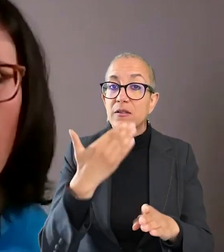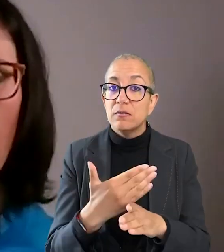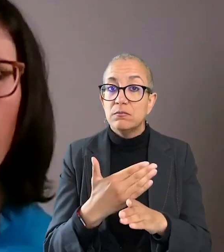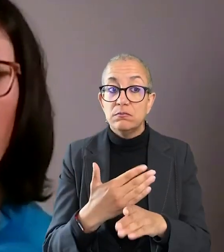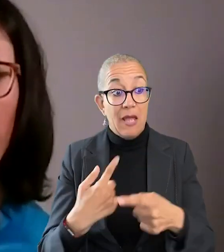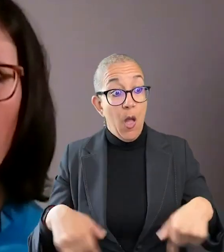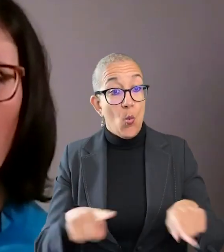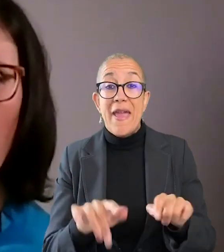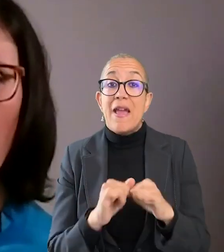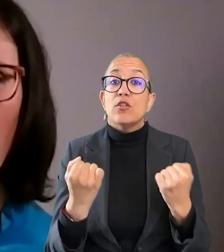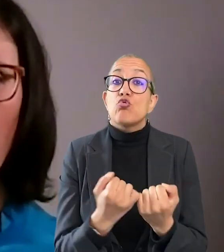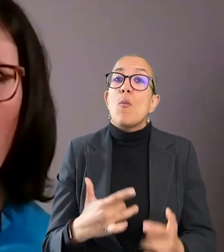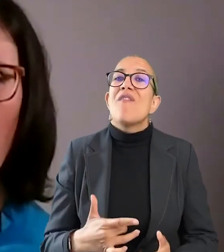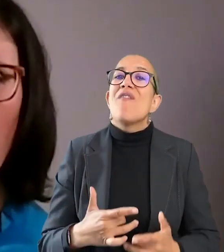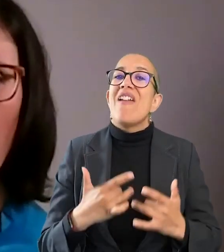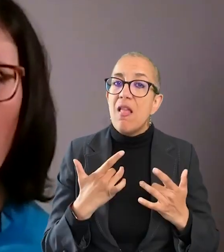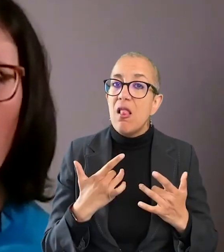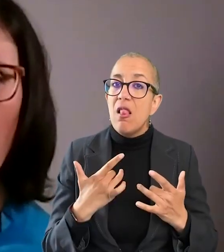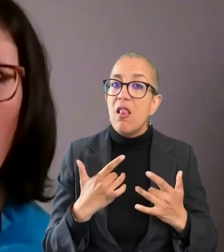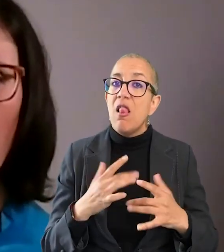group feel about the way things are going,